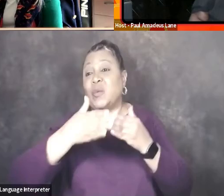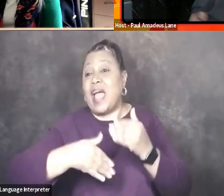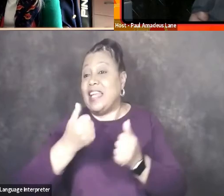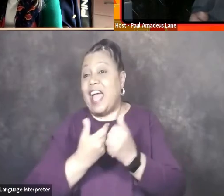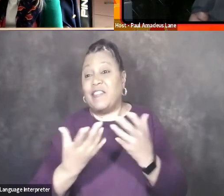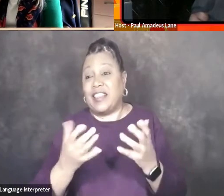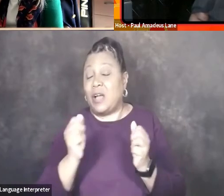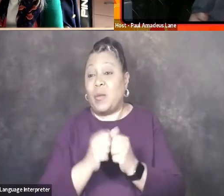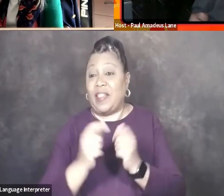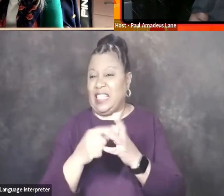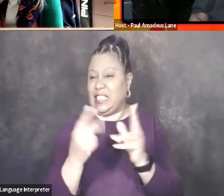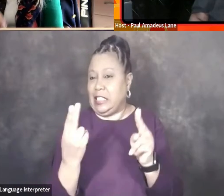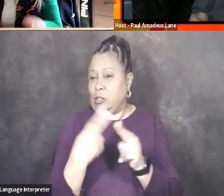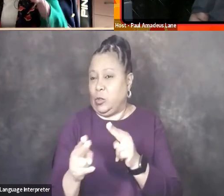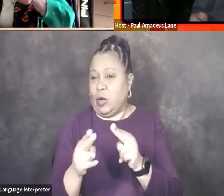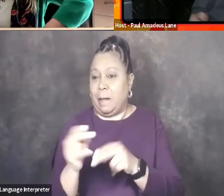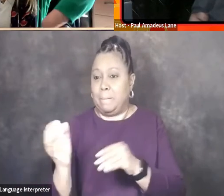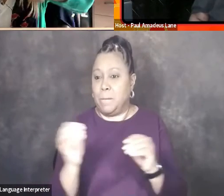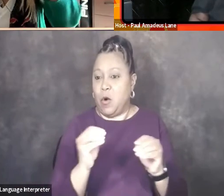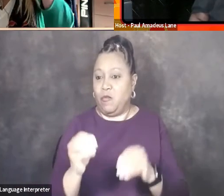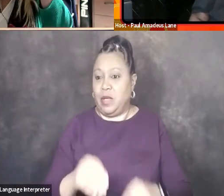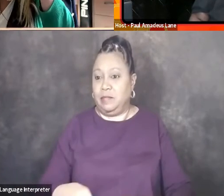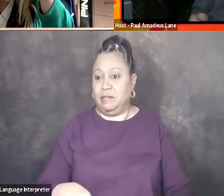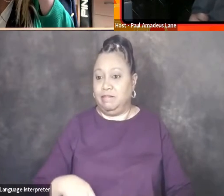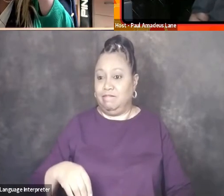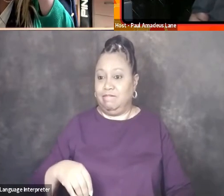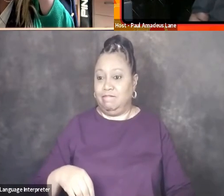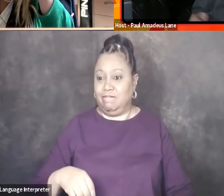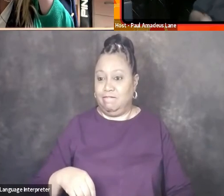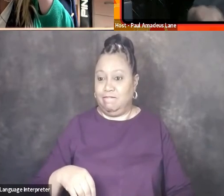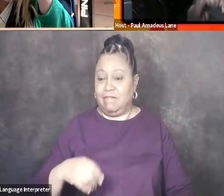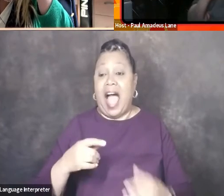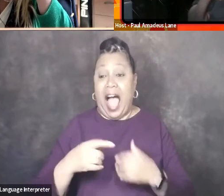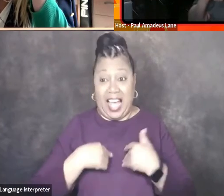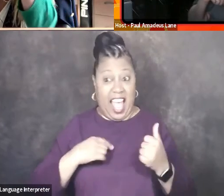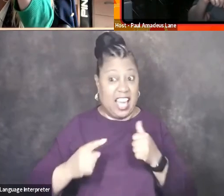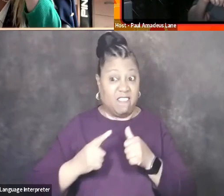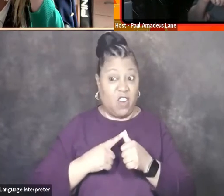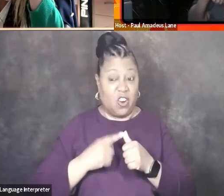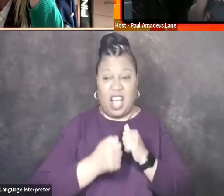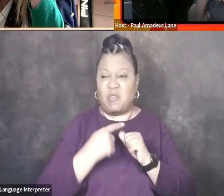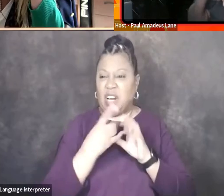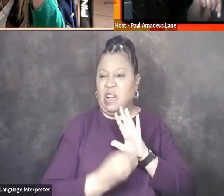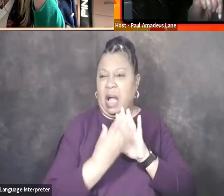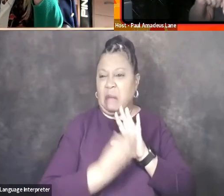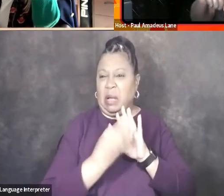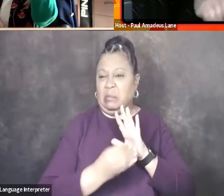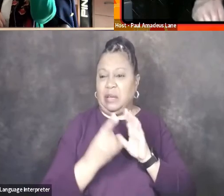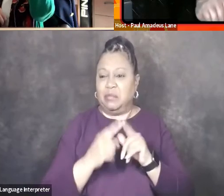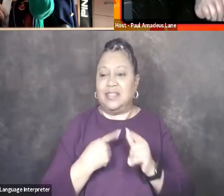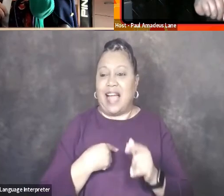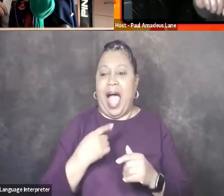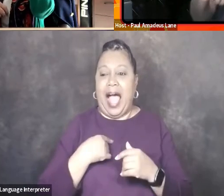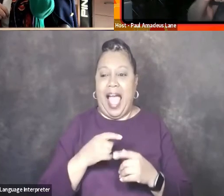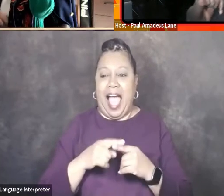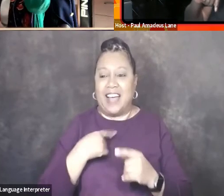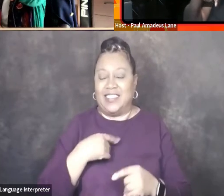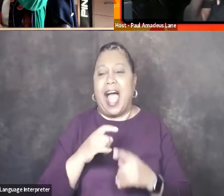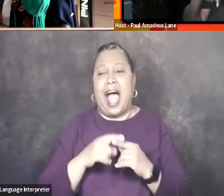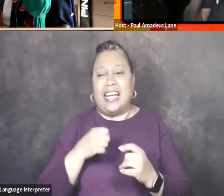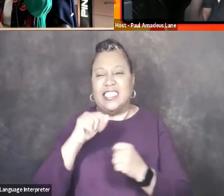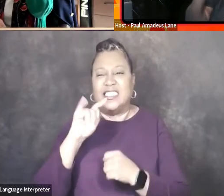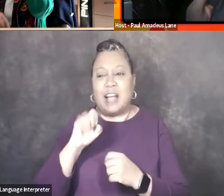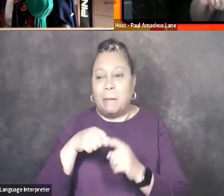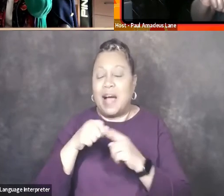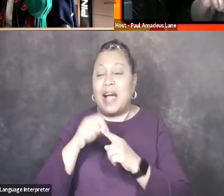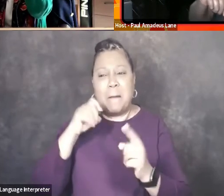everything with this little movement. All right. I had it first though. Everybody's doing stump bump. I love it. I love it.